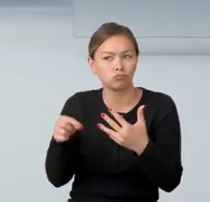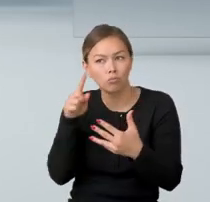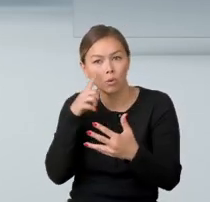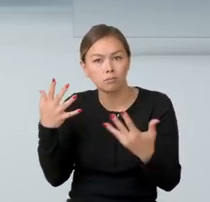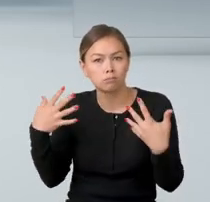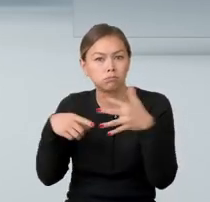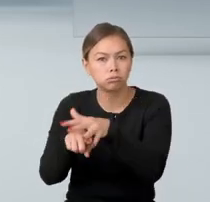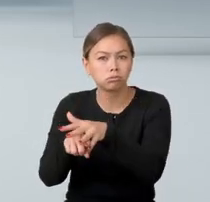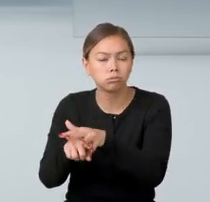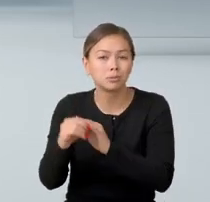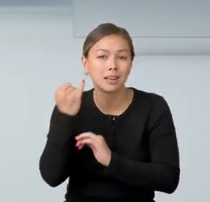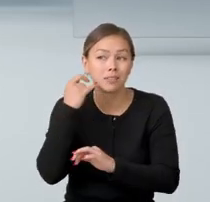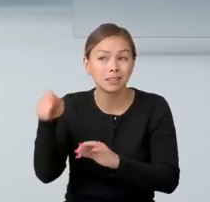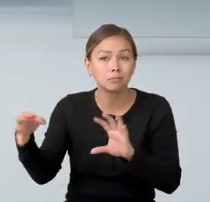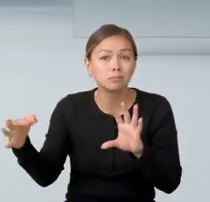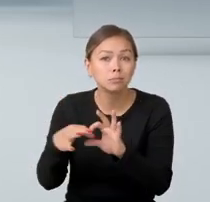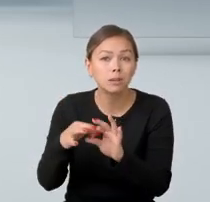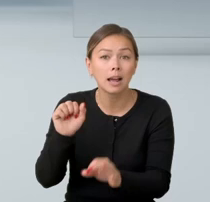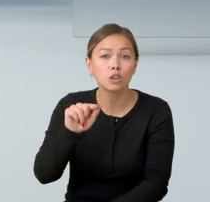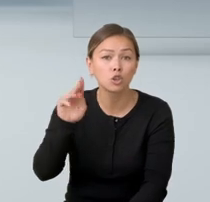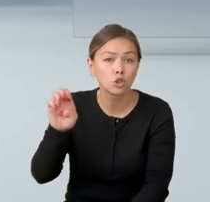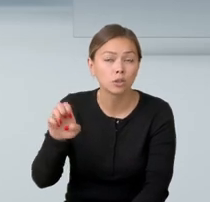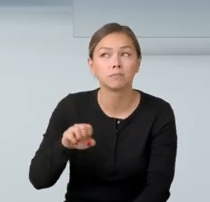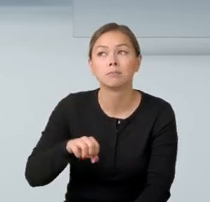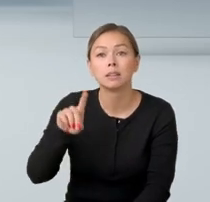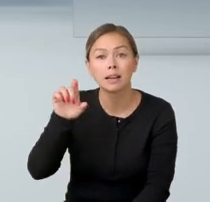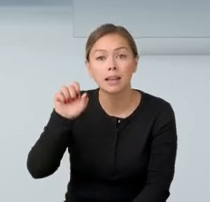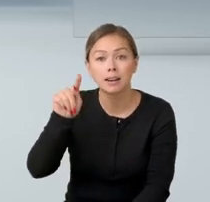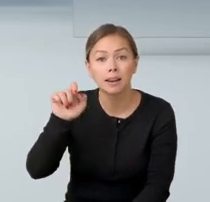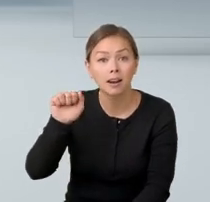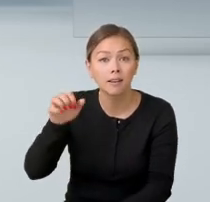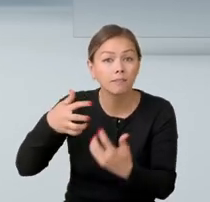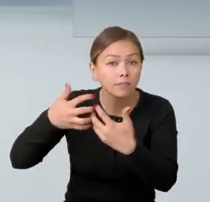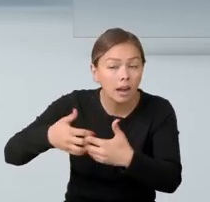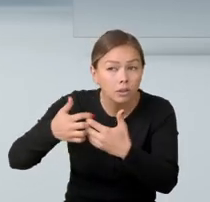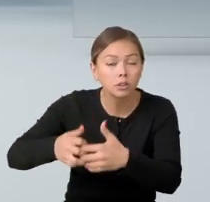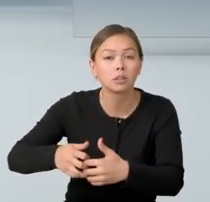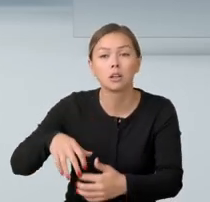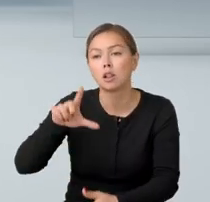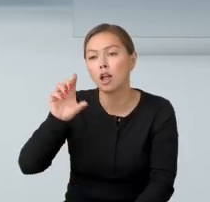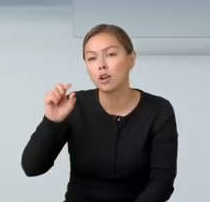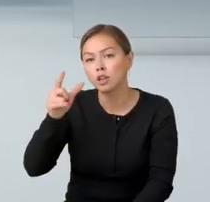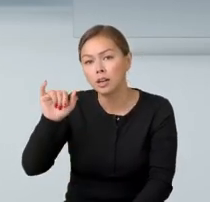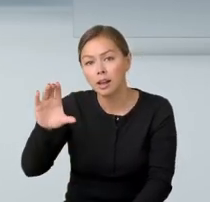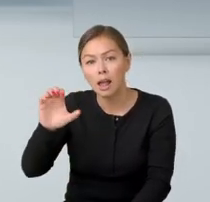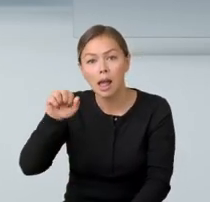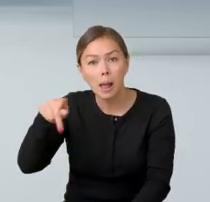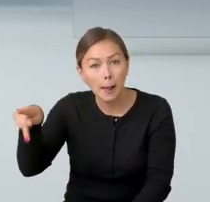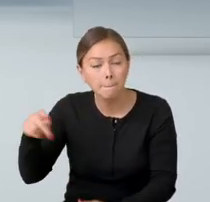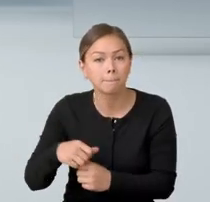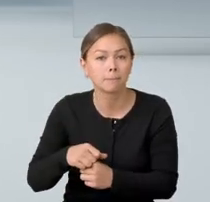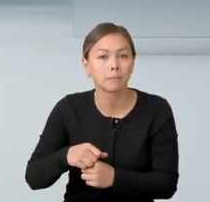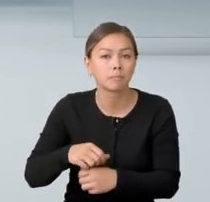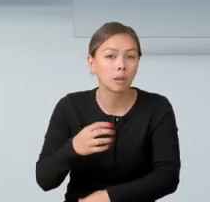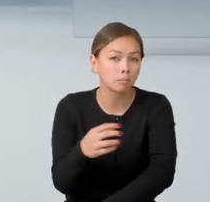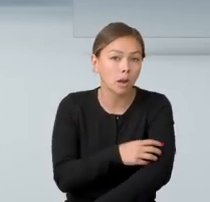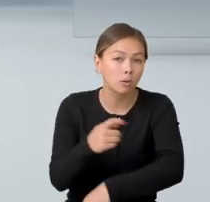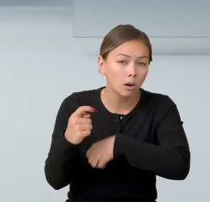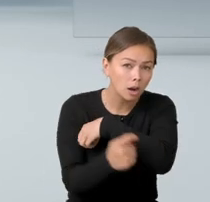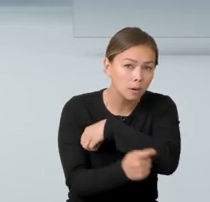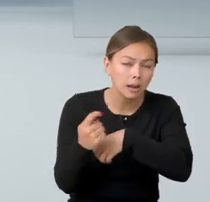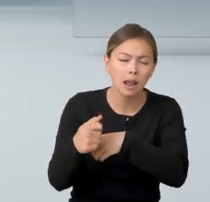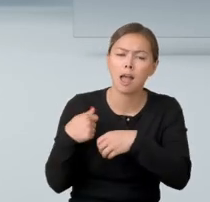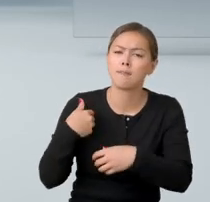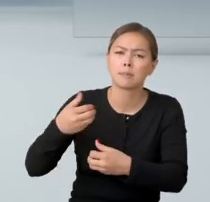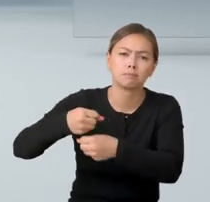coming with a lot of integration components available right so if you need Azure data Factory Azure logic apps or